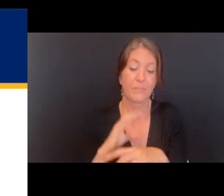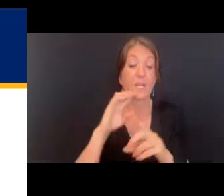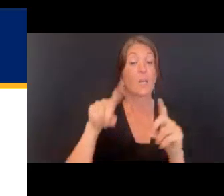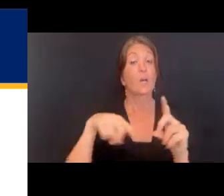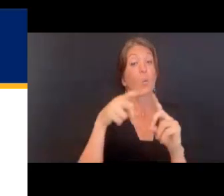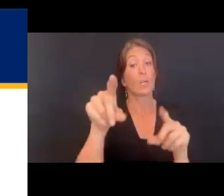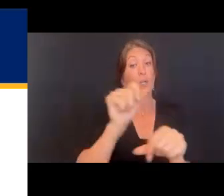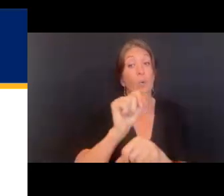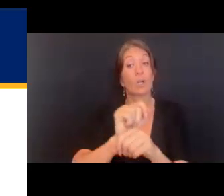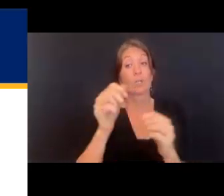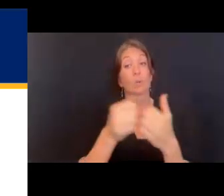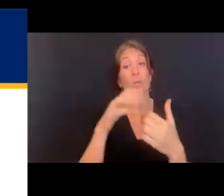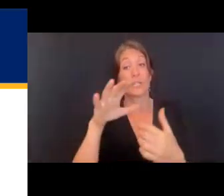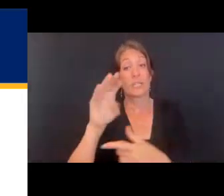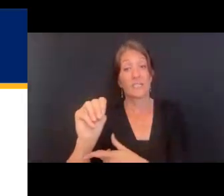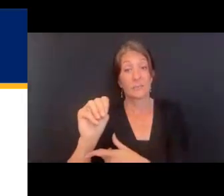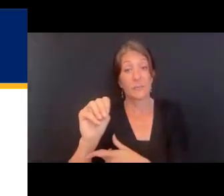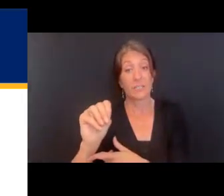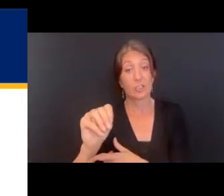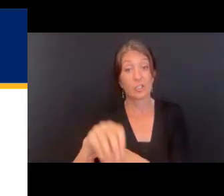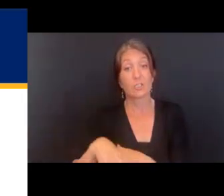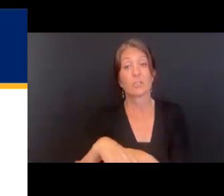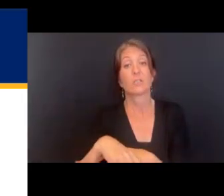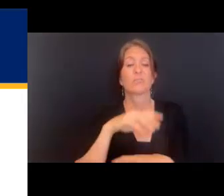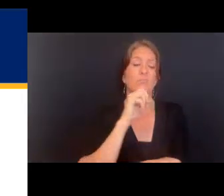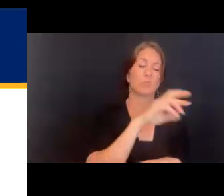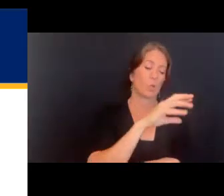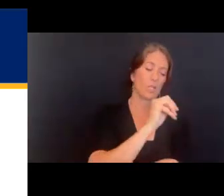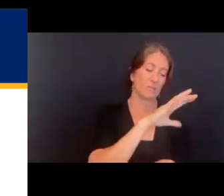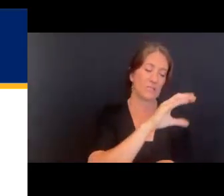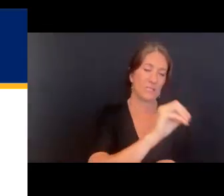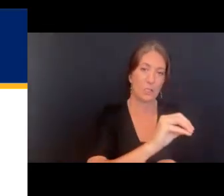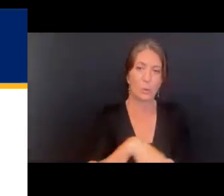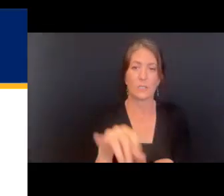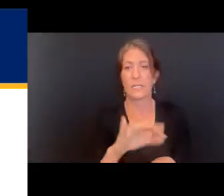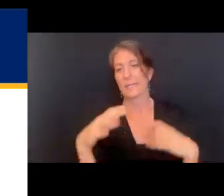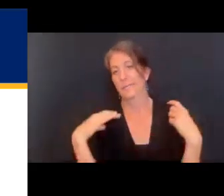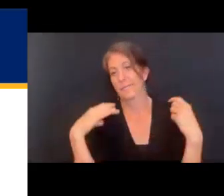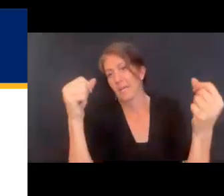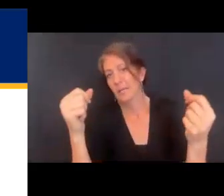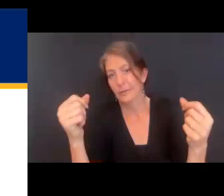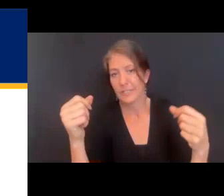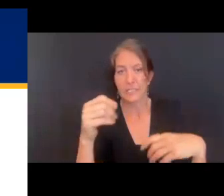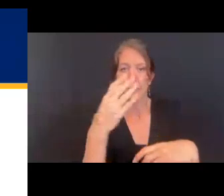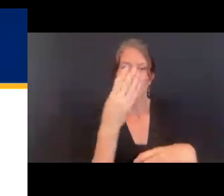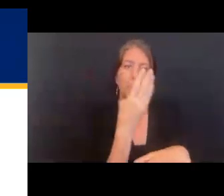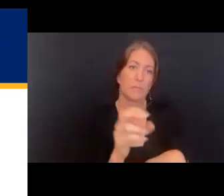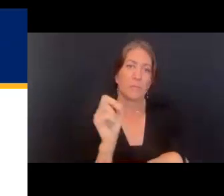at the managed care organization, or MCO, such as Healthy Blue or Sunflower,